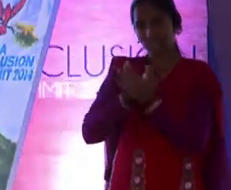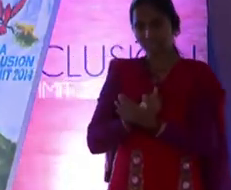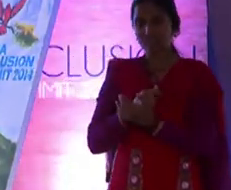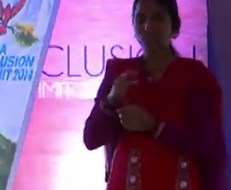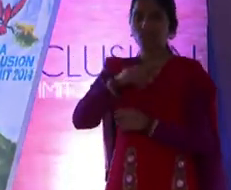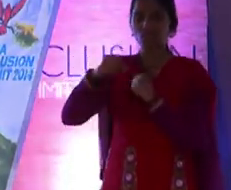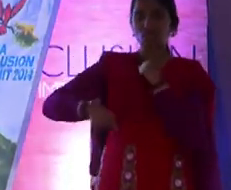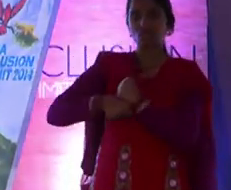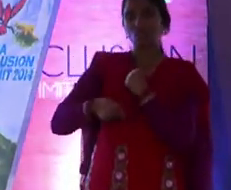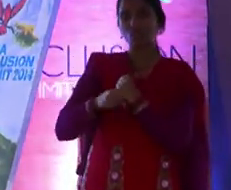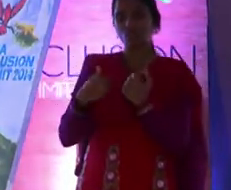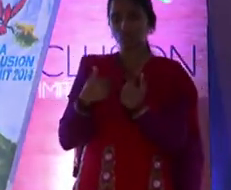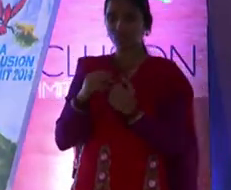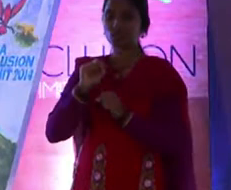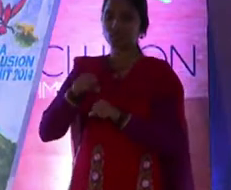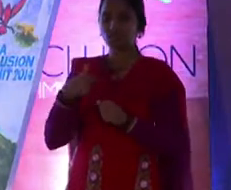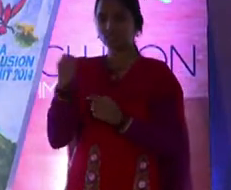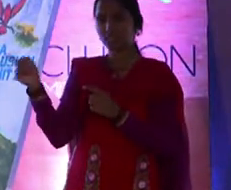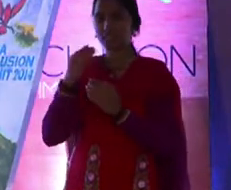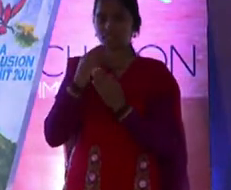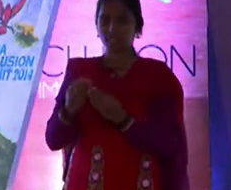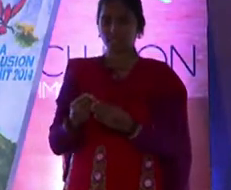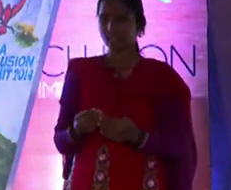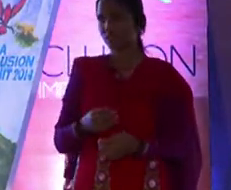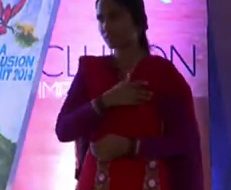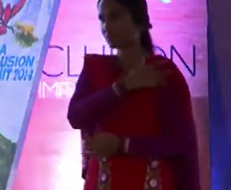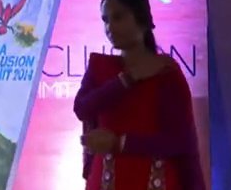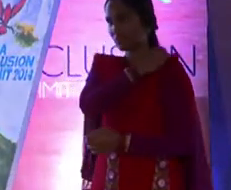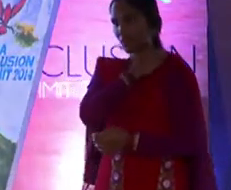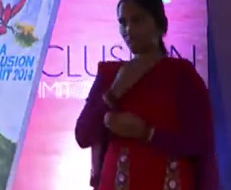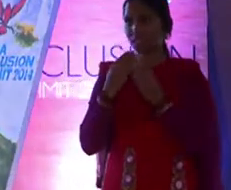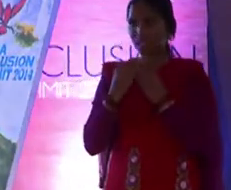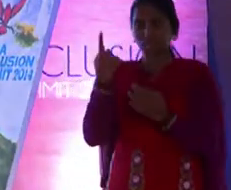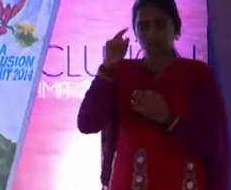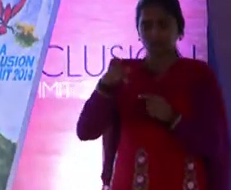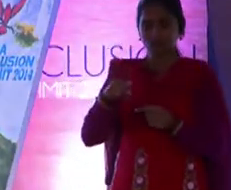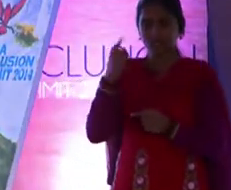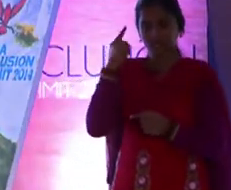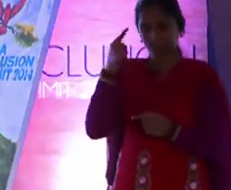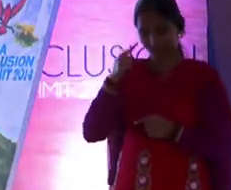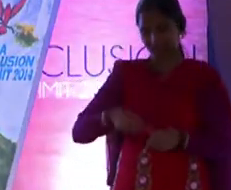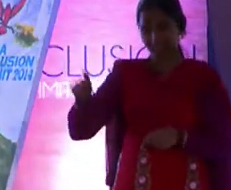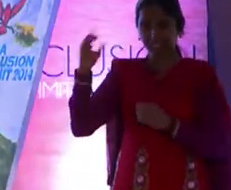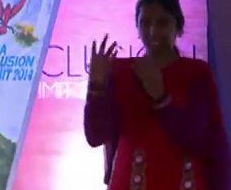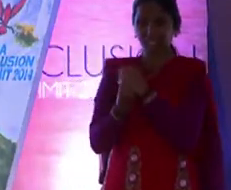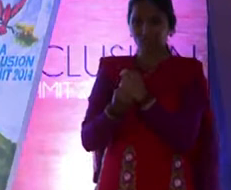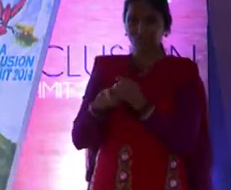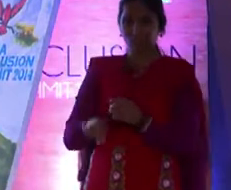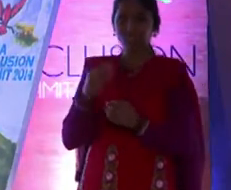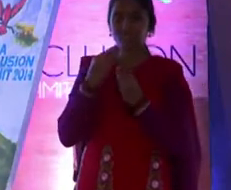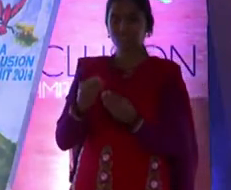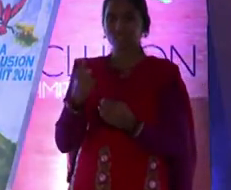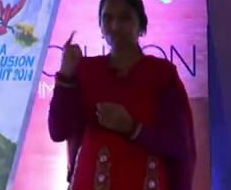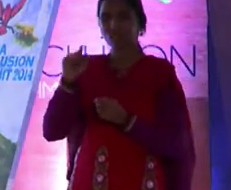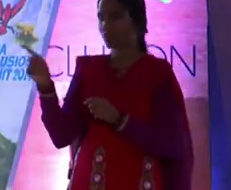support to take it forward. I would once again thank Enable India for giving me this platform to come to you. I thought these